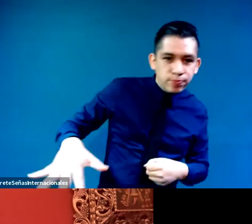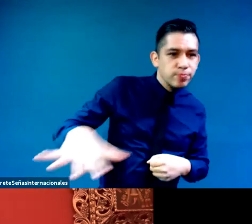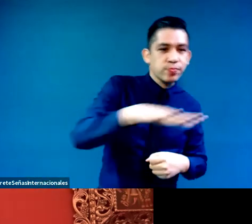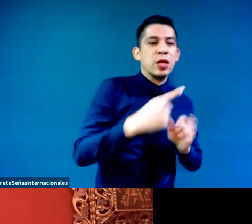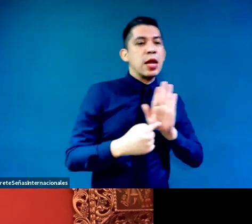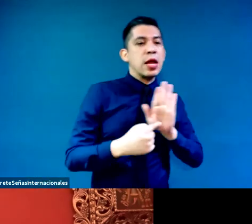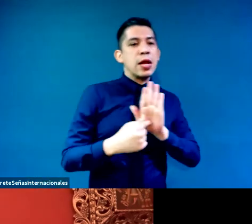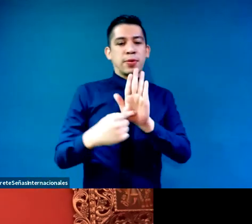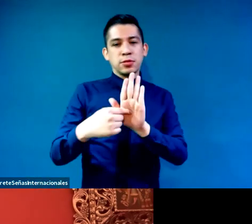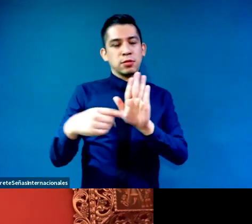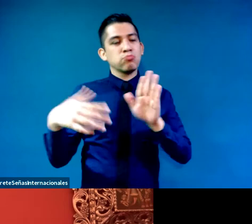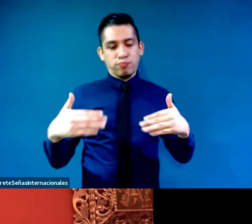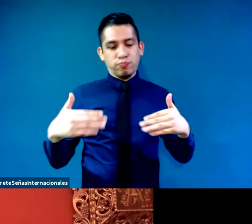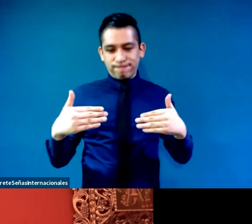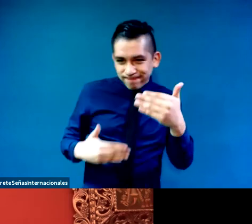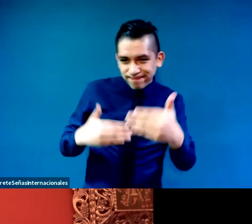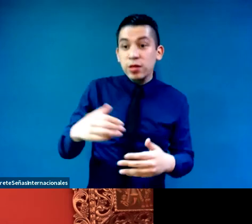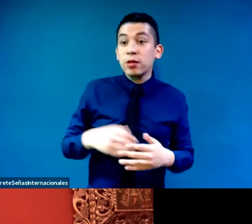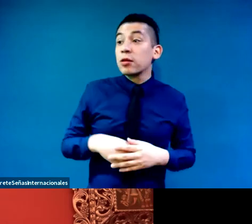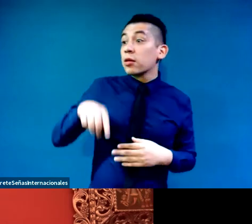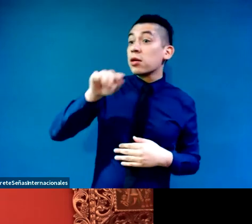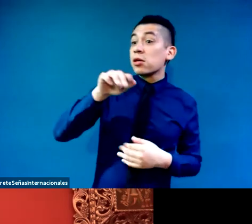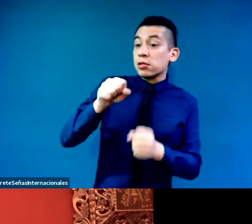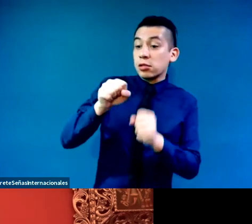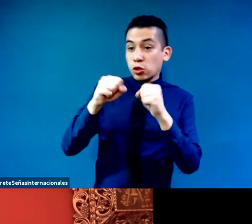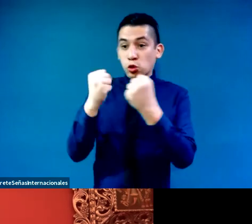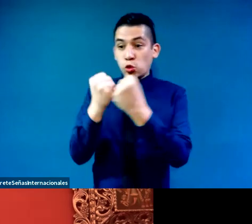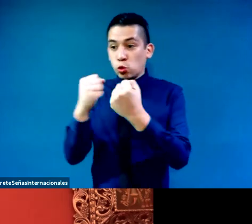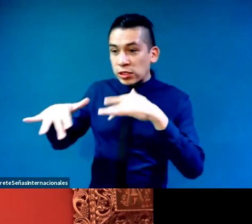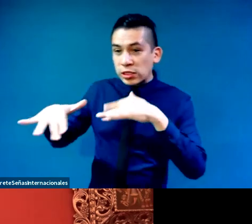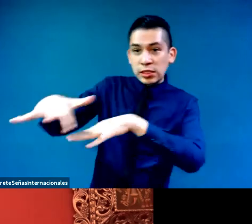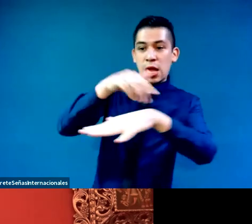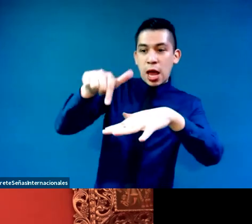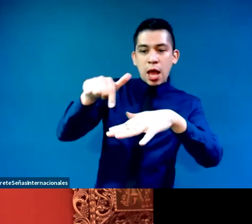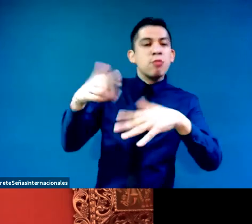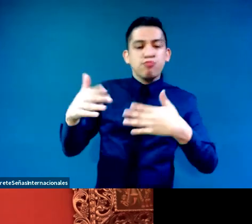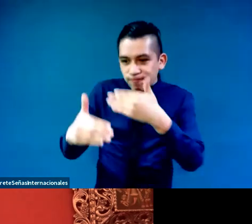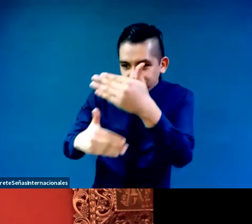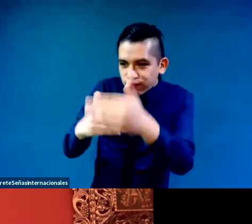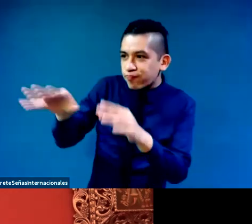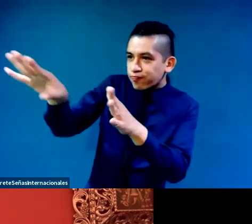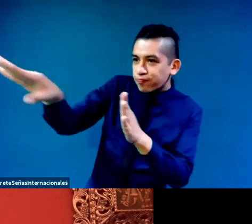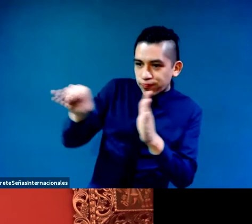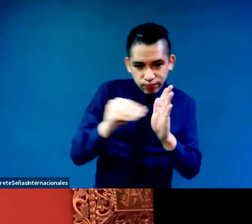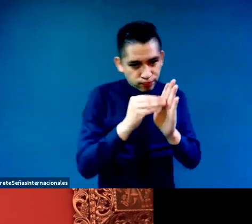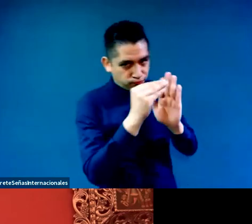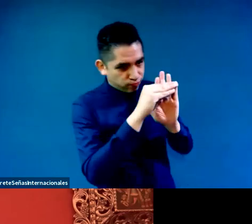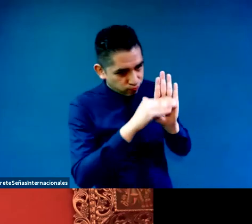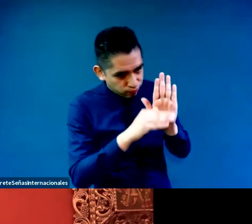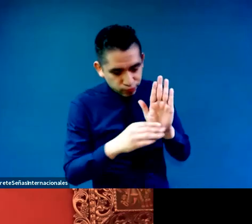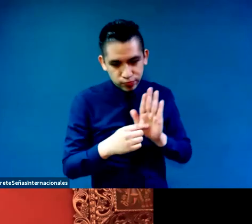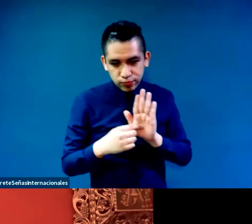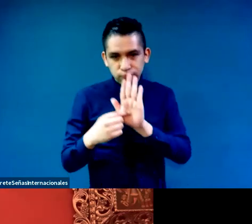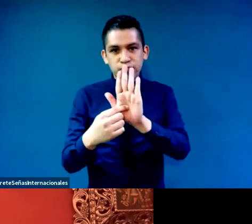to craft the Action Coalition on Economic Justice and Rights, and to do the